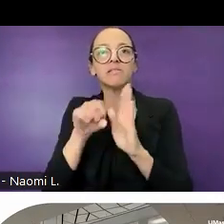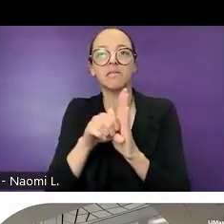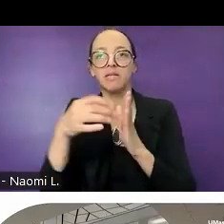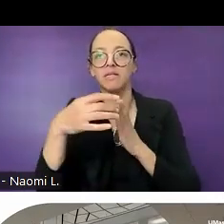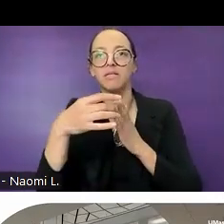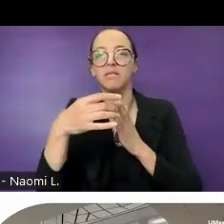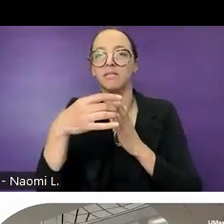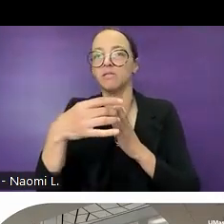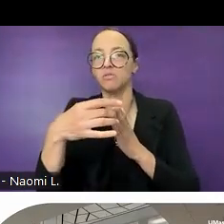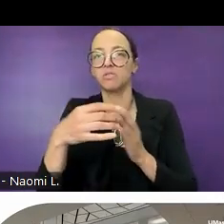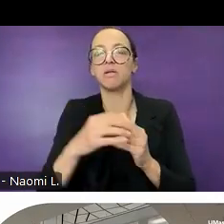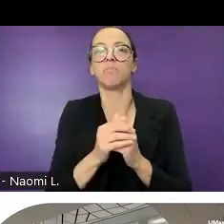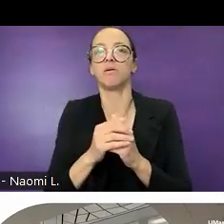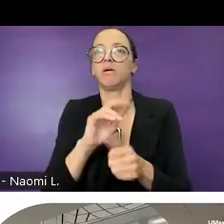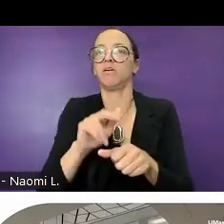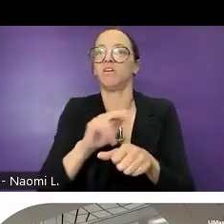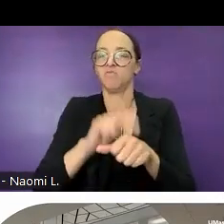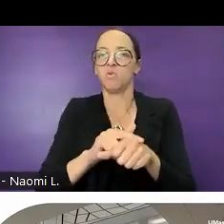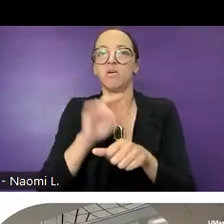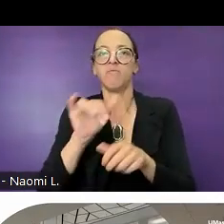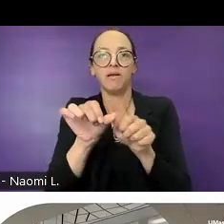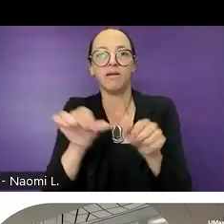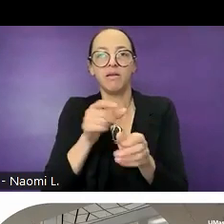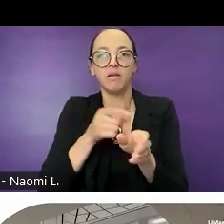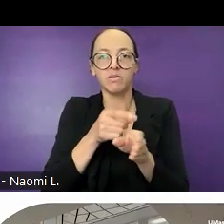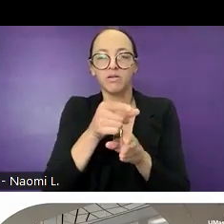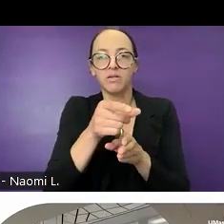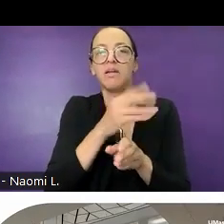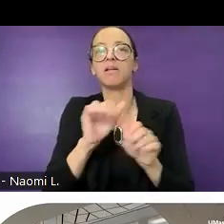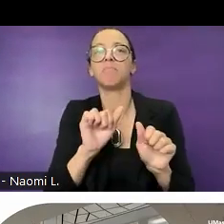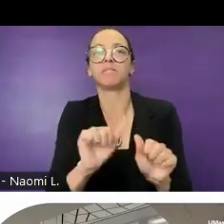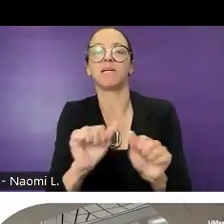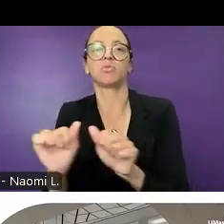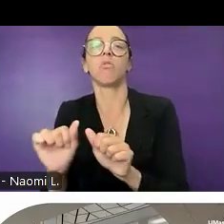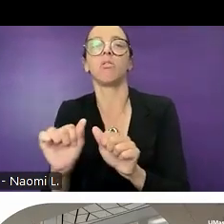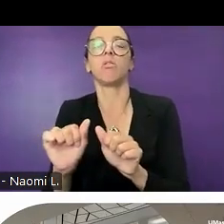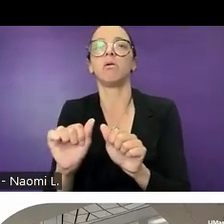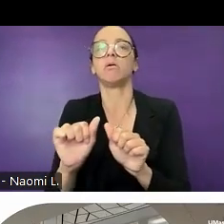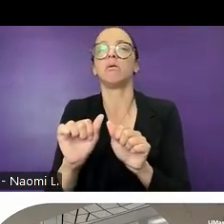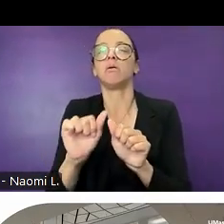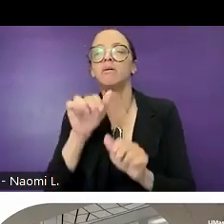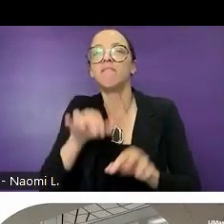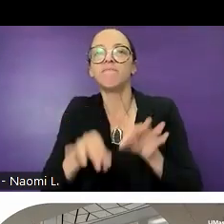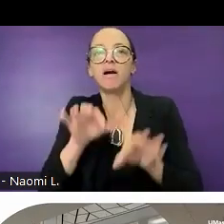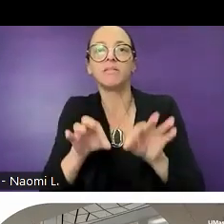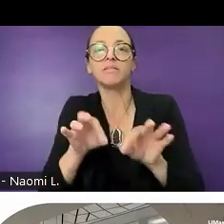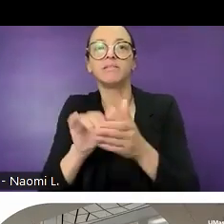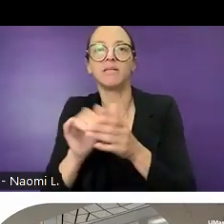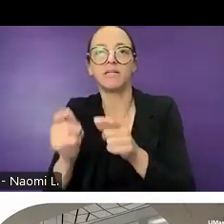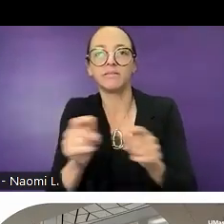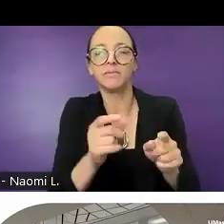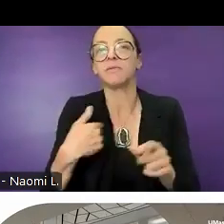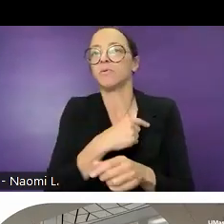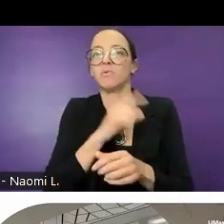and the potential implications of its findings, we are really committed to broad-based engagement. And